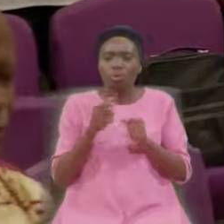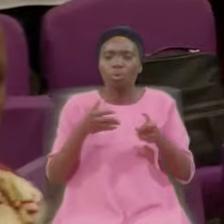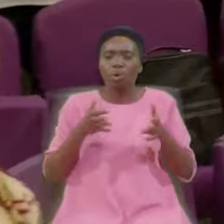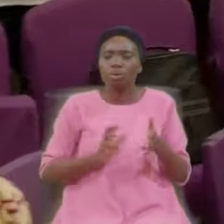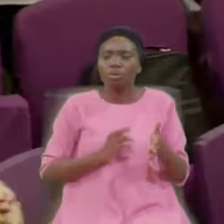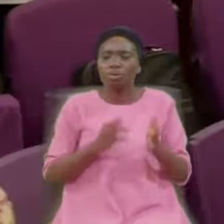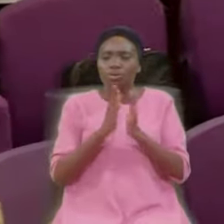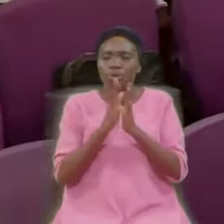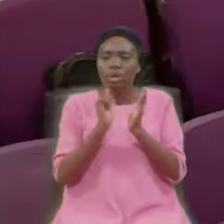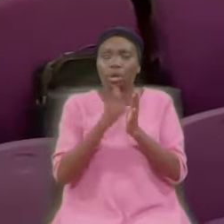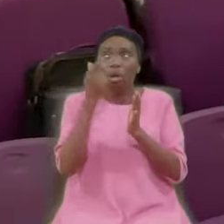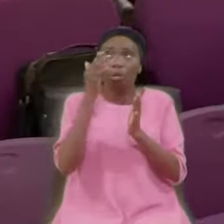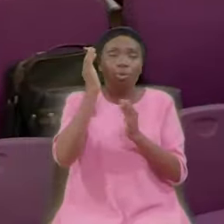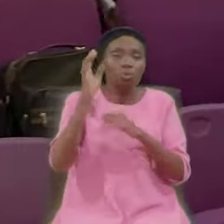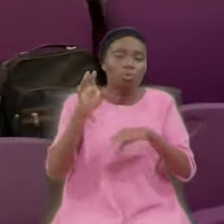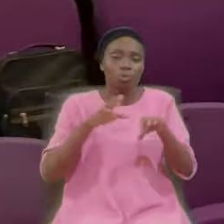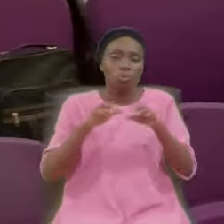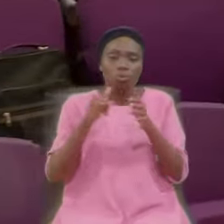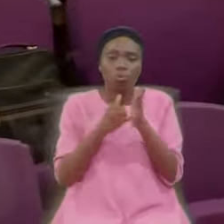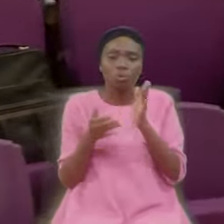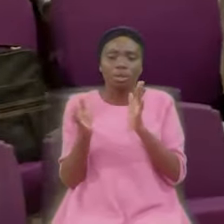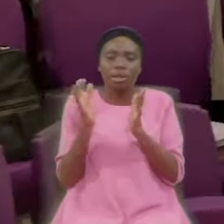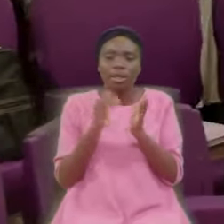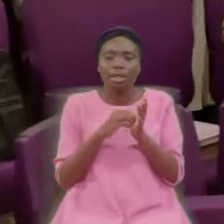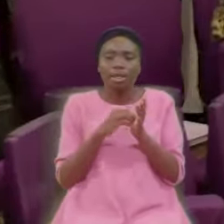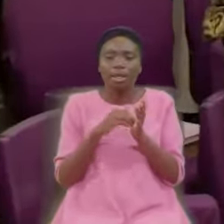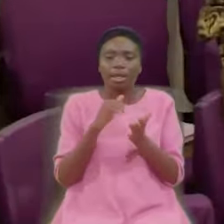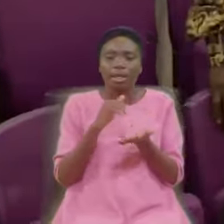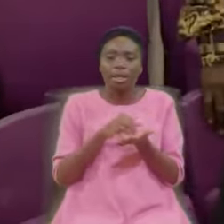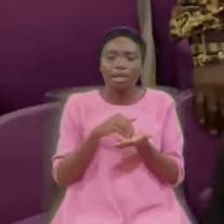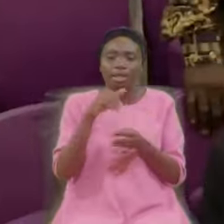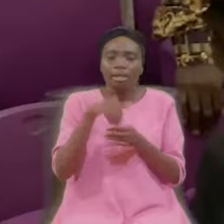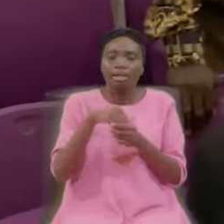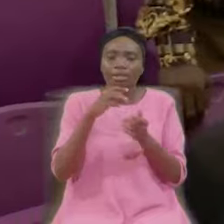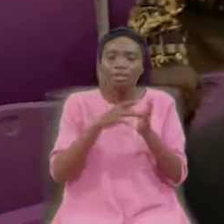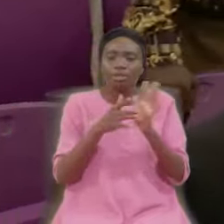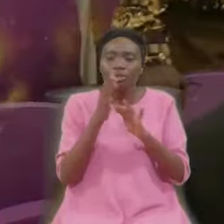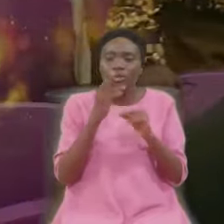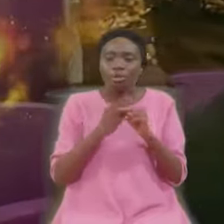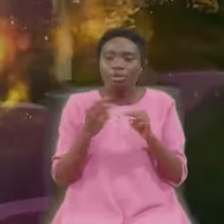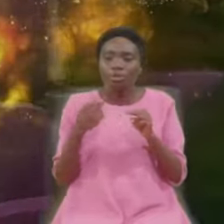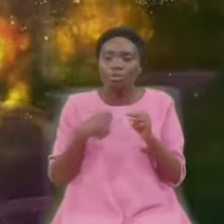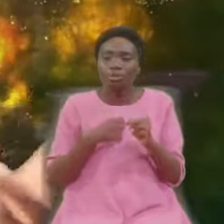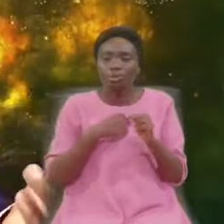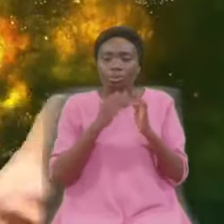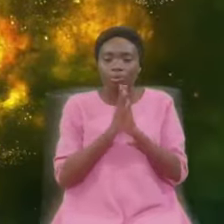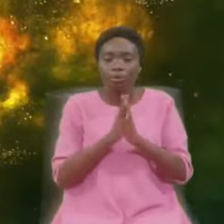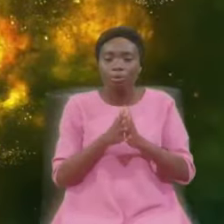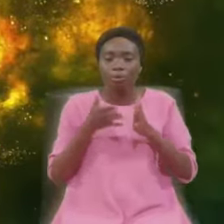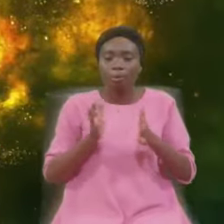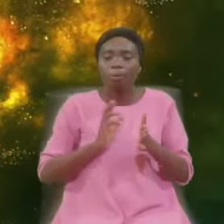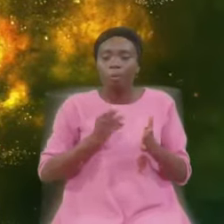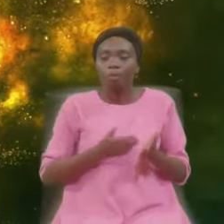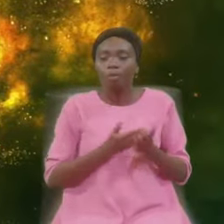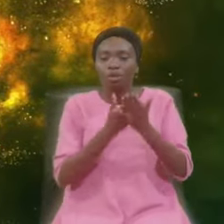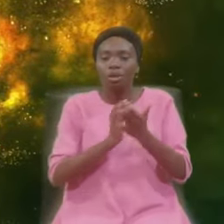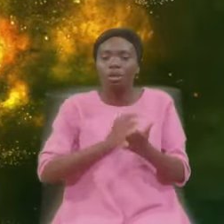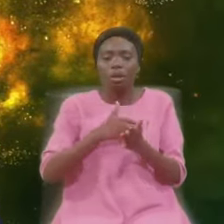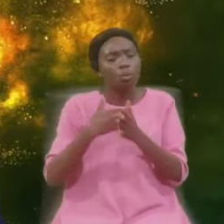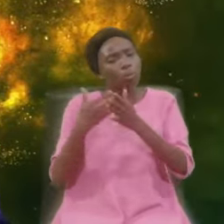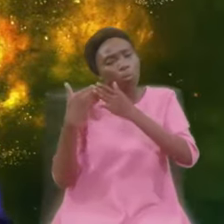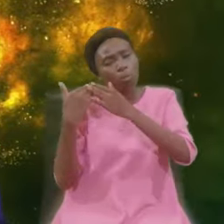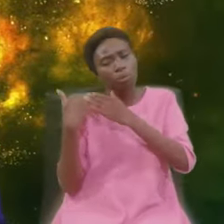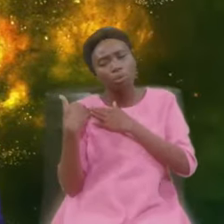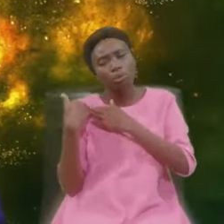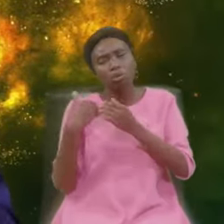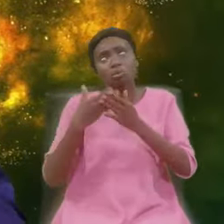pray that God will do it again. In Jesus' name we pray. Let's present our burdens